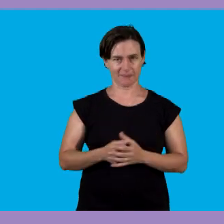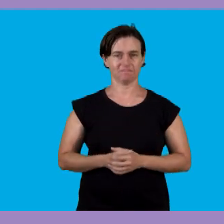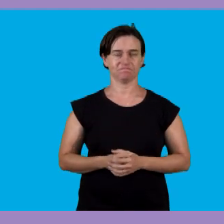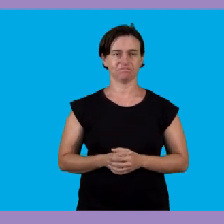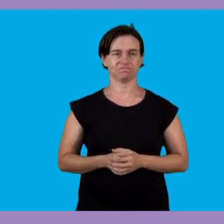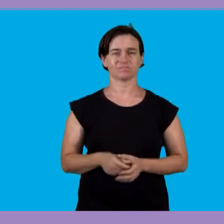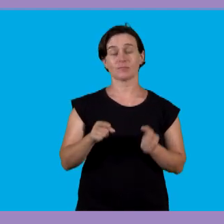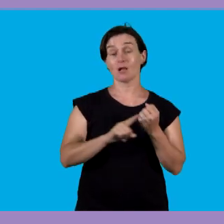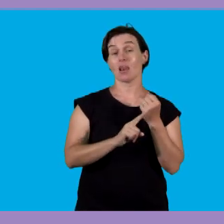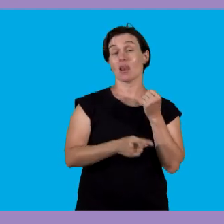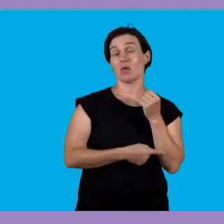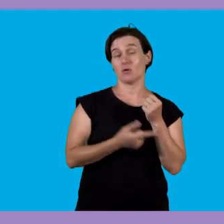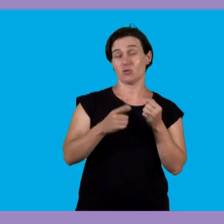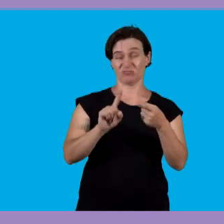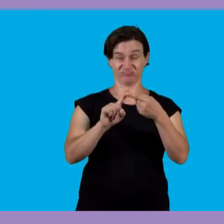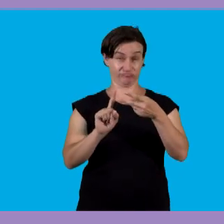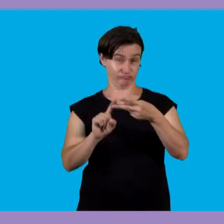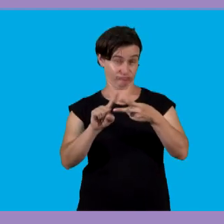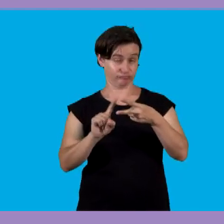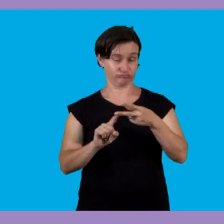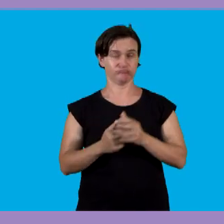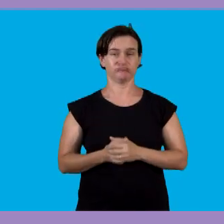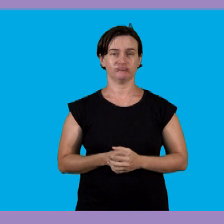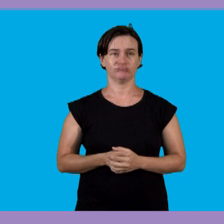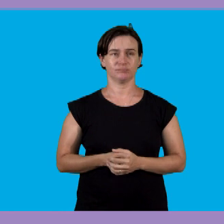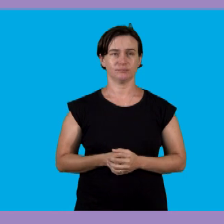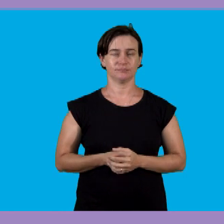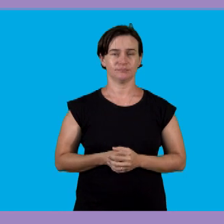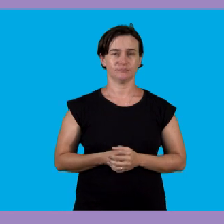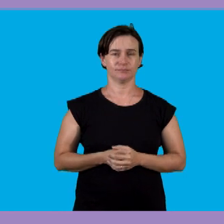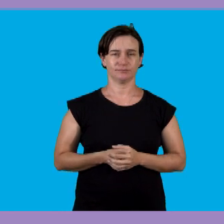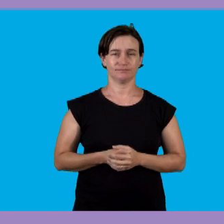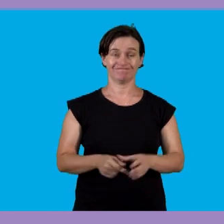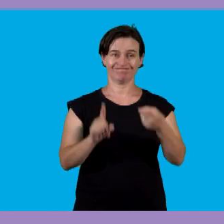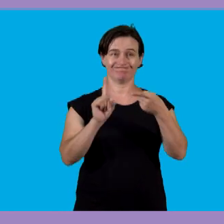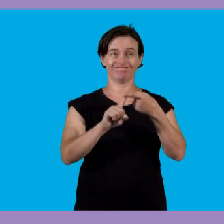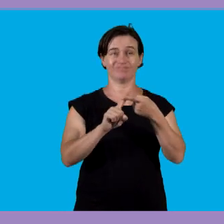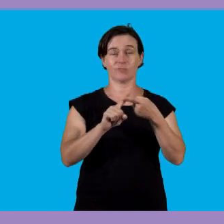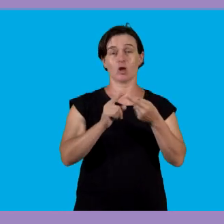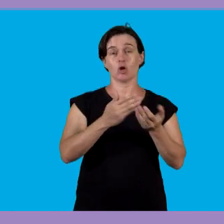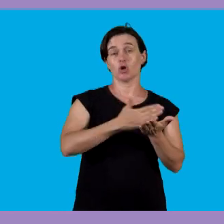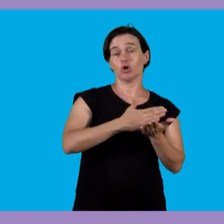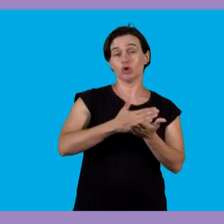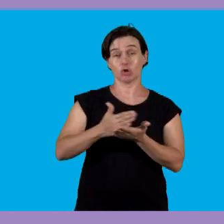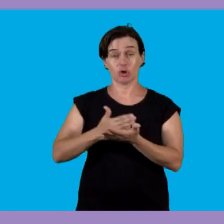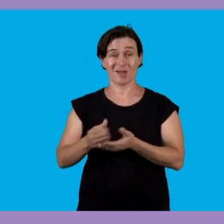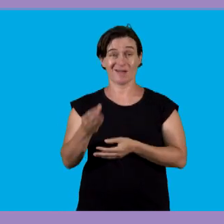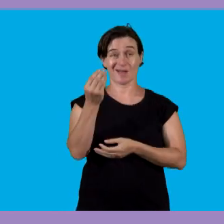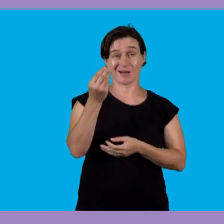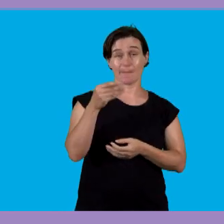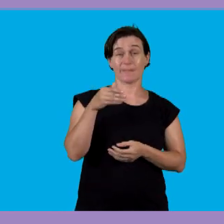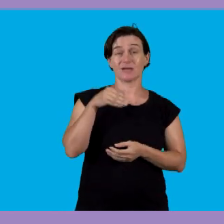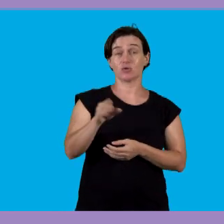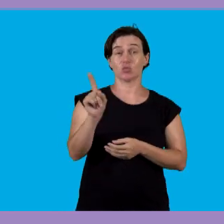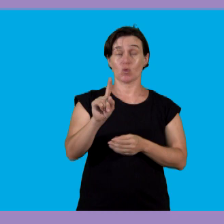there. Let's look at the last two statements that we are going to write algebraically. So the first one there says share